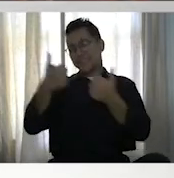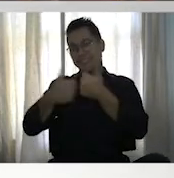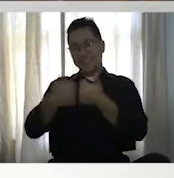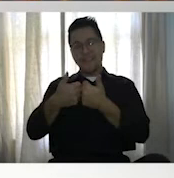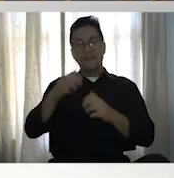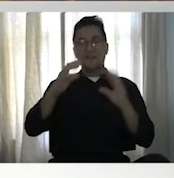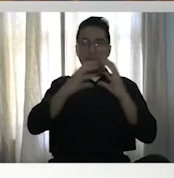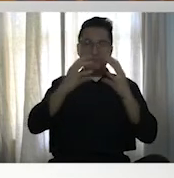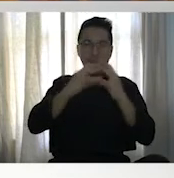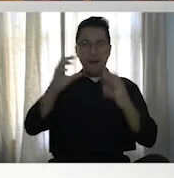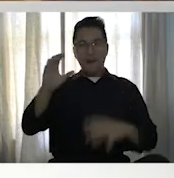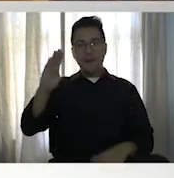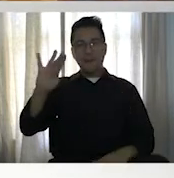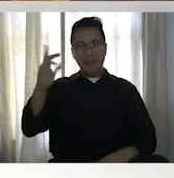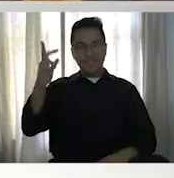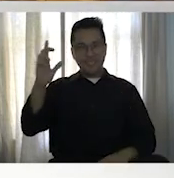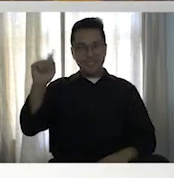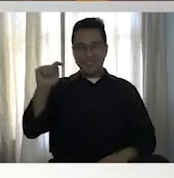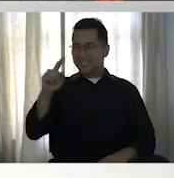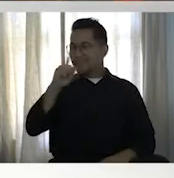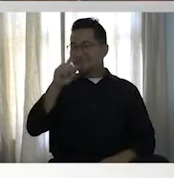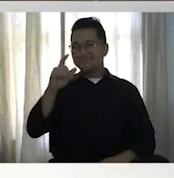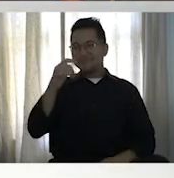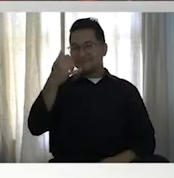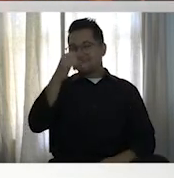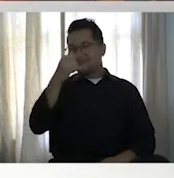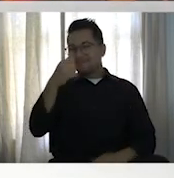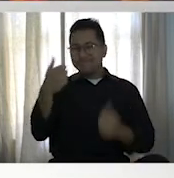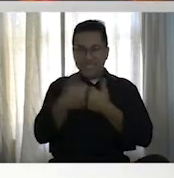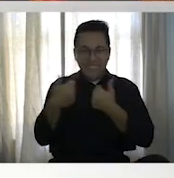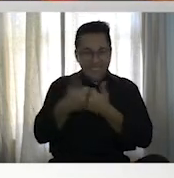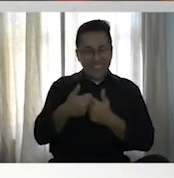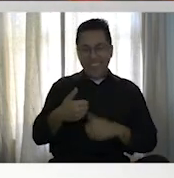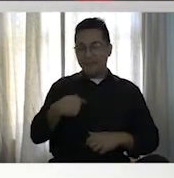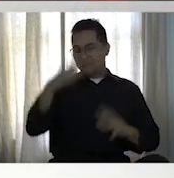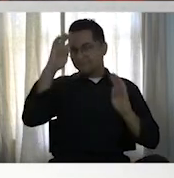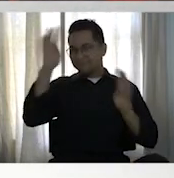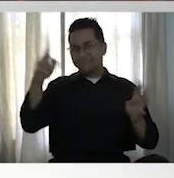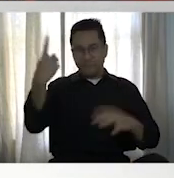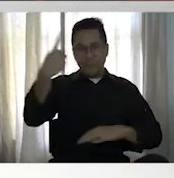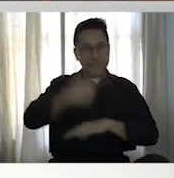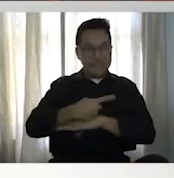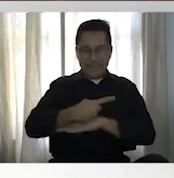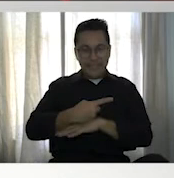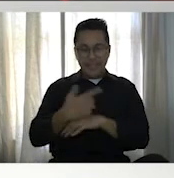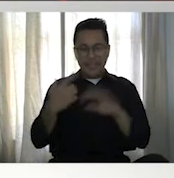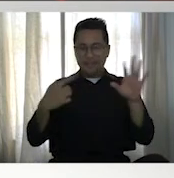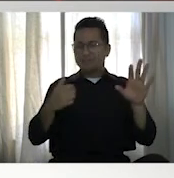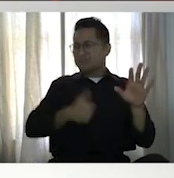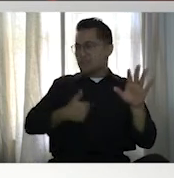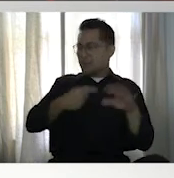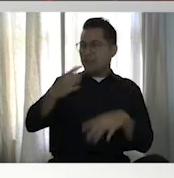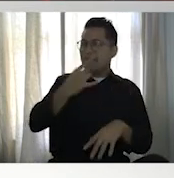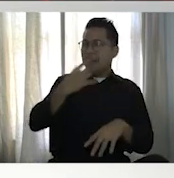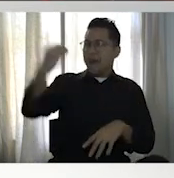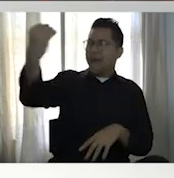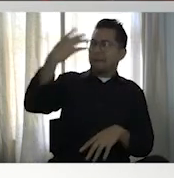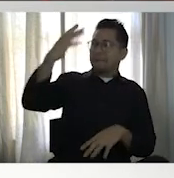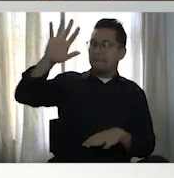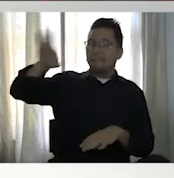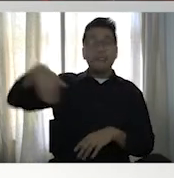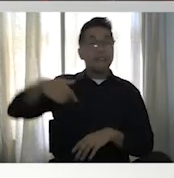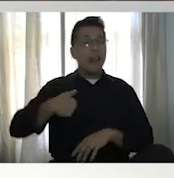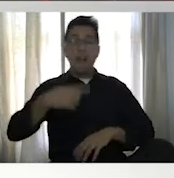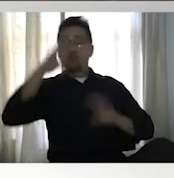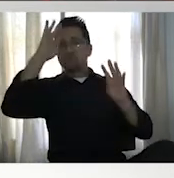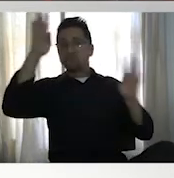silly game that I made up one day when I had someone who was really totally, I'm sorry that light is shining in my eyes, that I